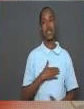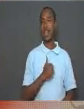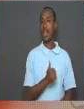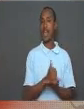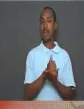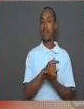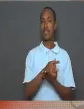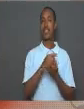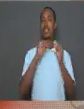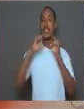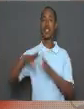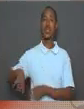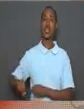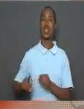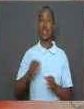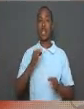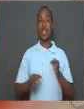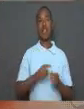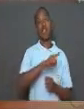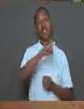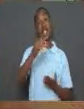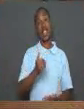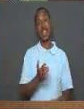help the students if they need it.